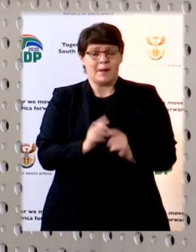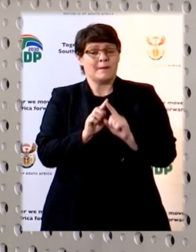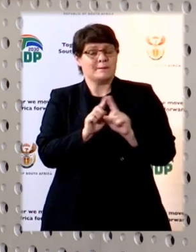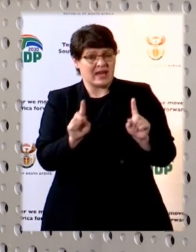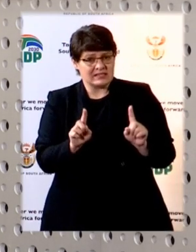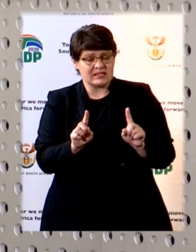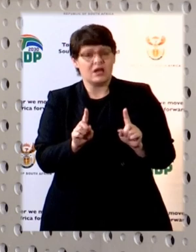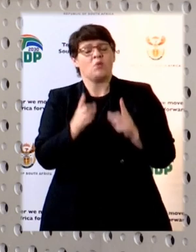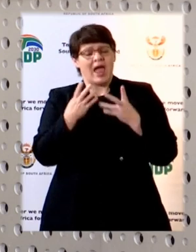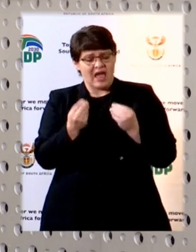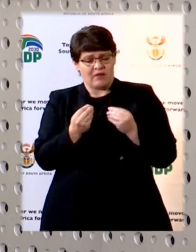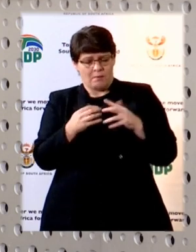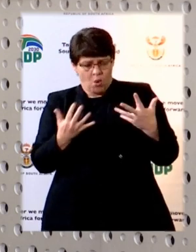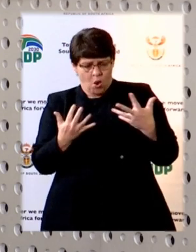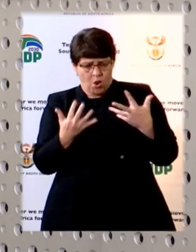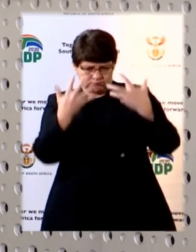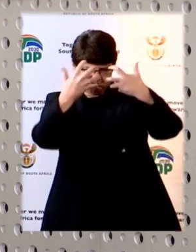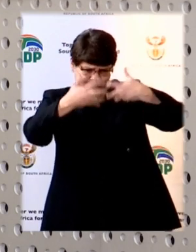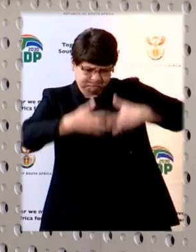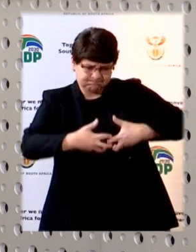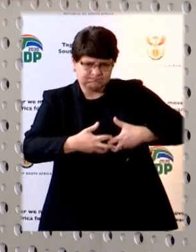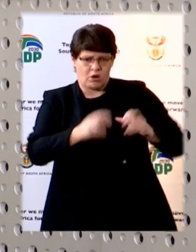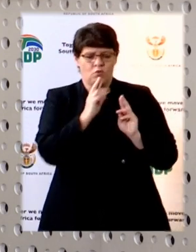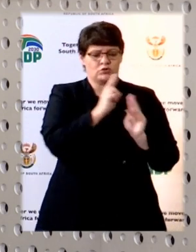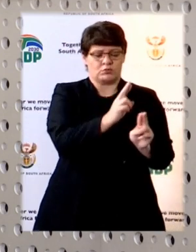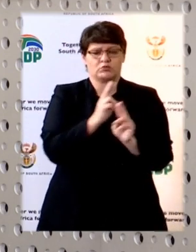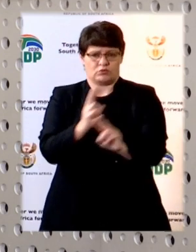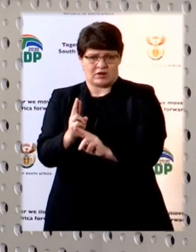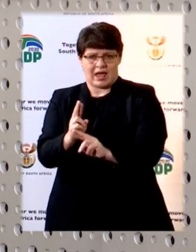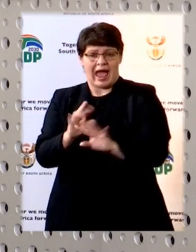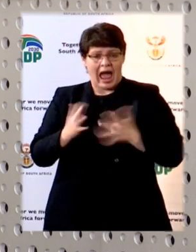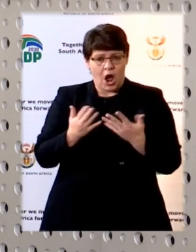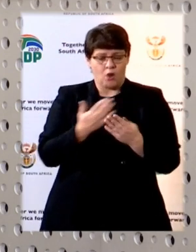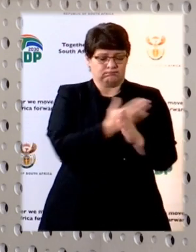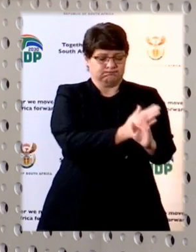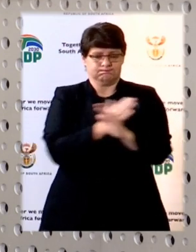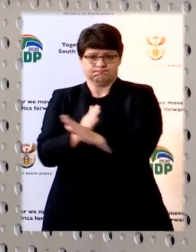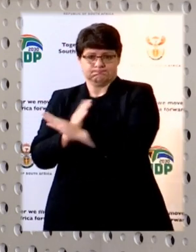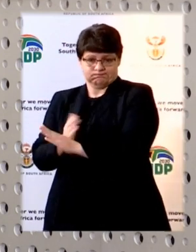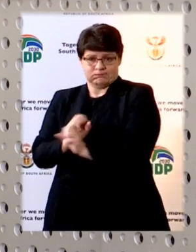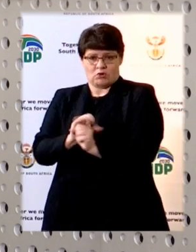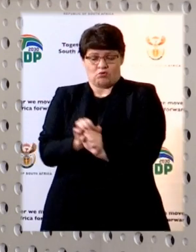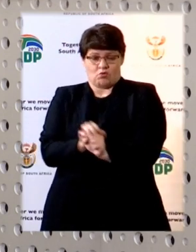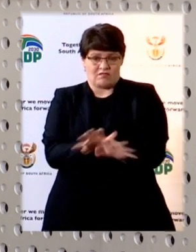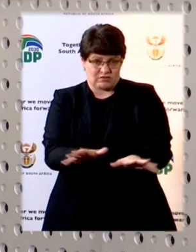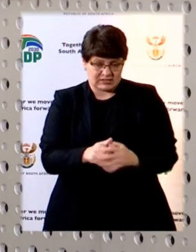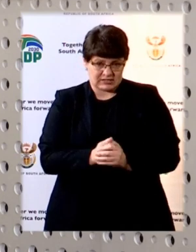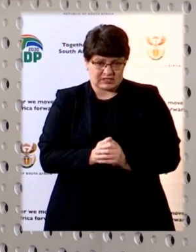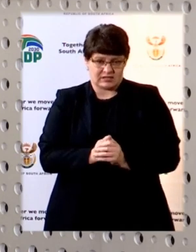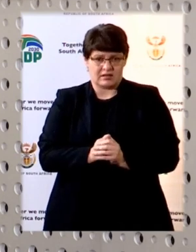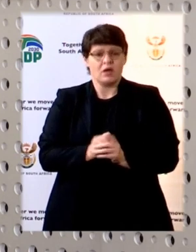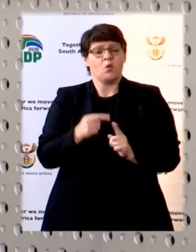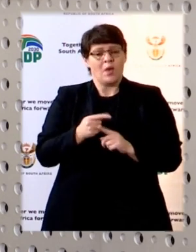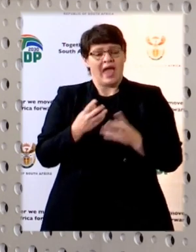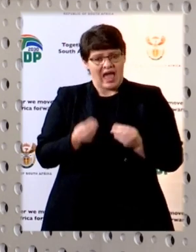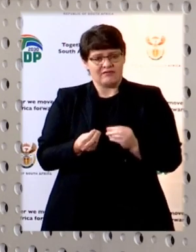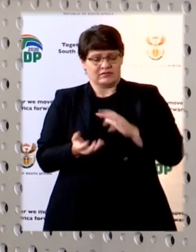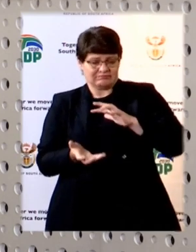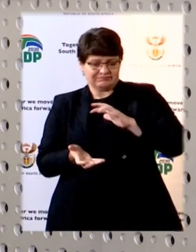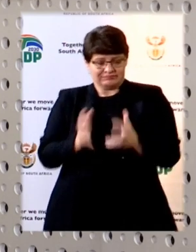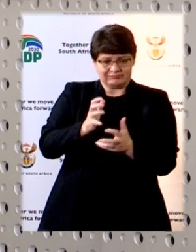an integrated and coordinated response to deal with the spread of coronavirus and set into motion our disaster